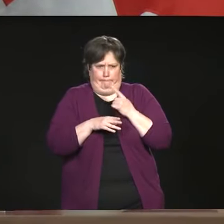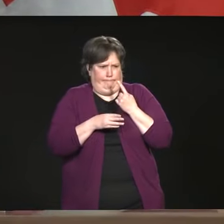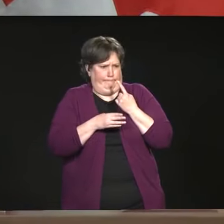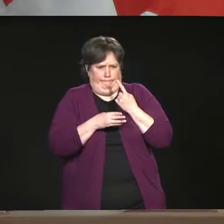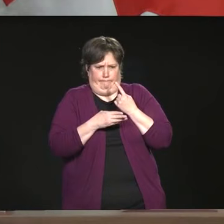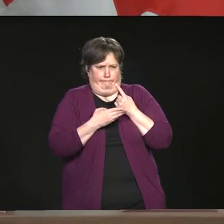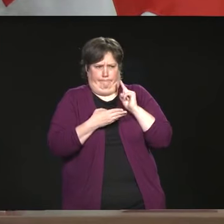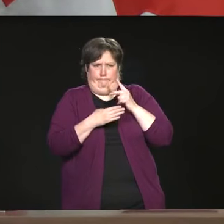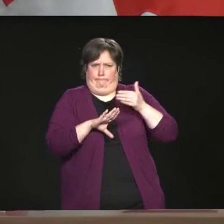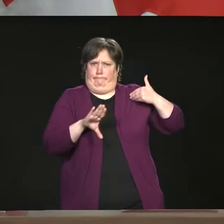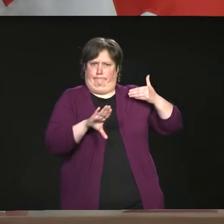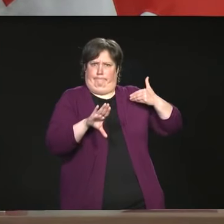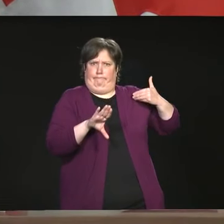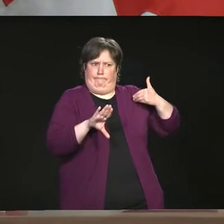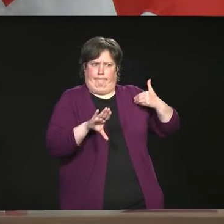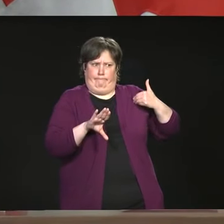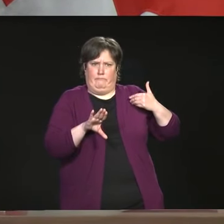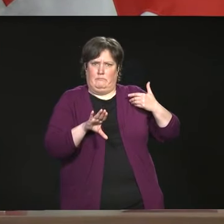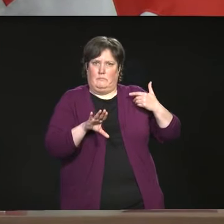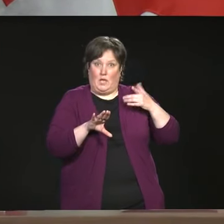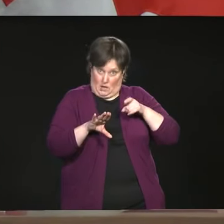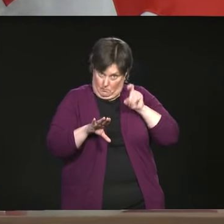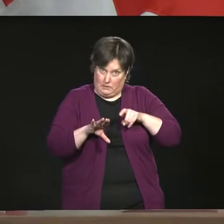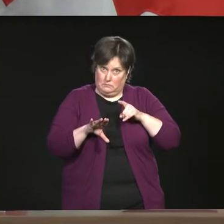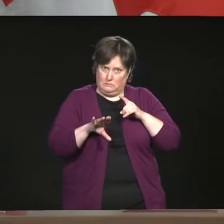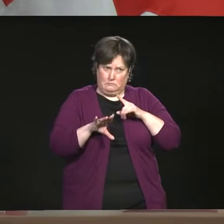recently? I guess will it apply retroactively?